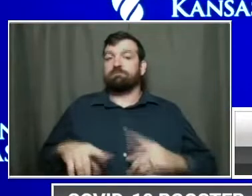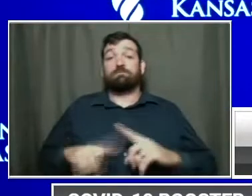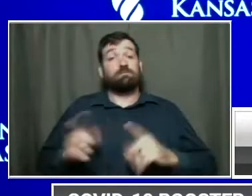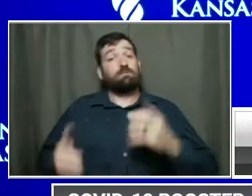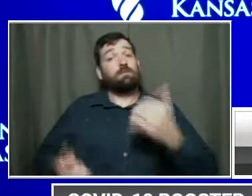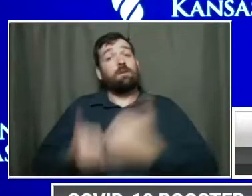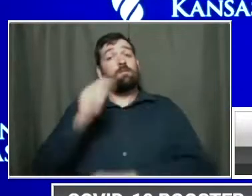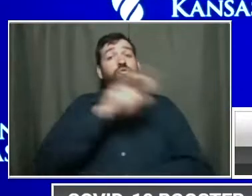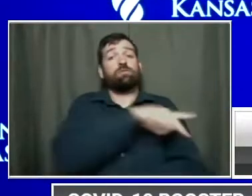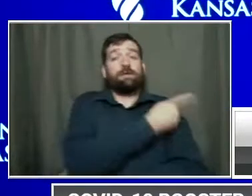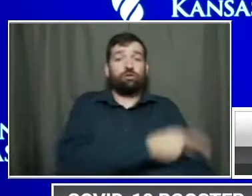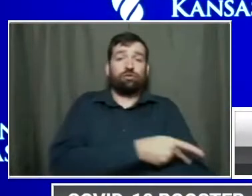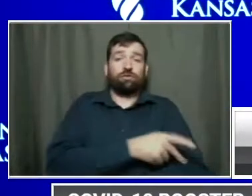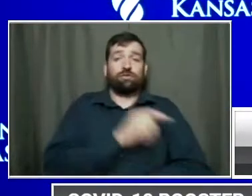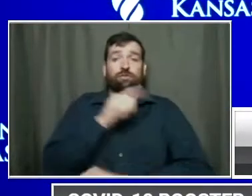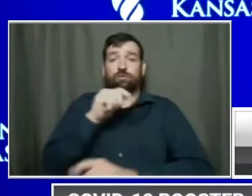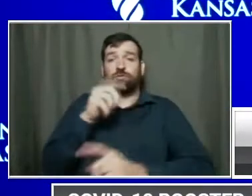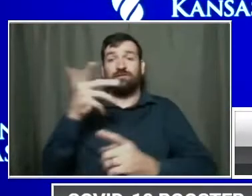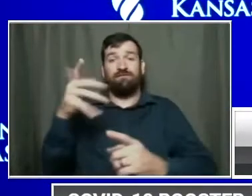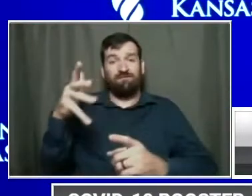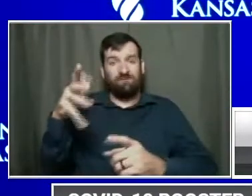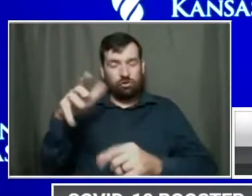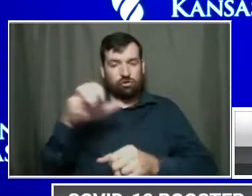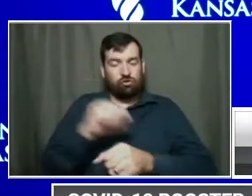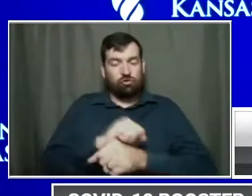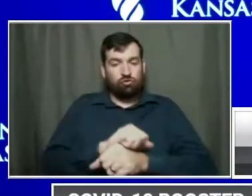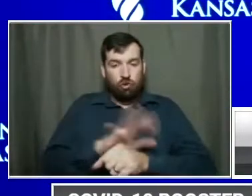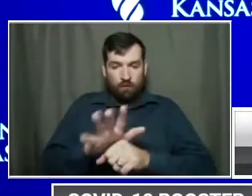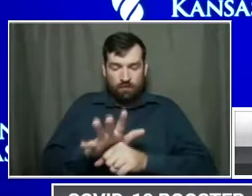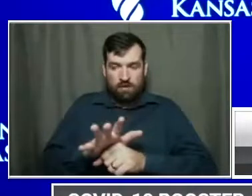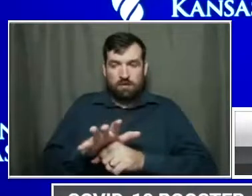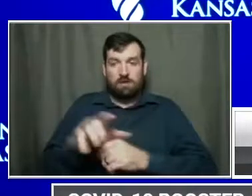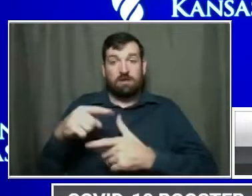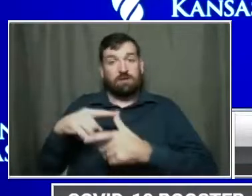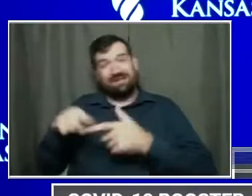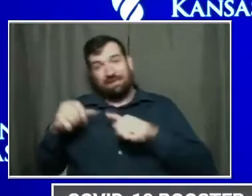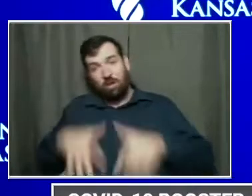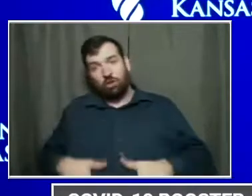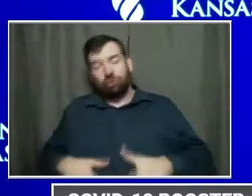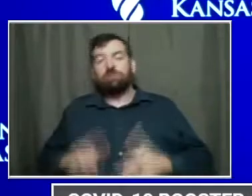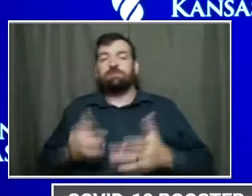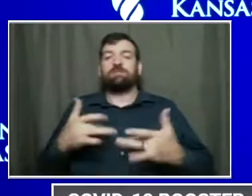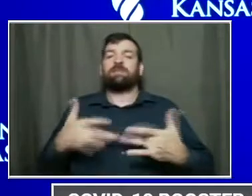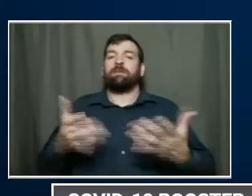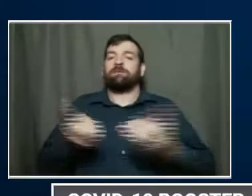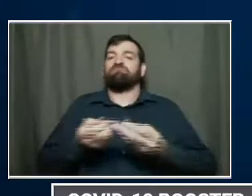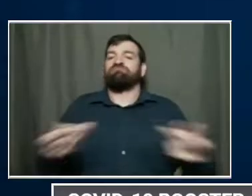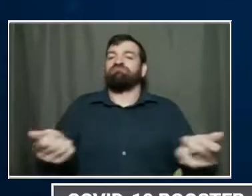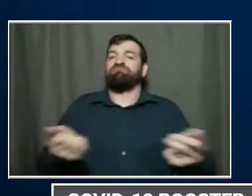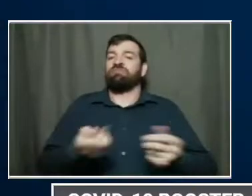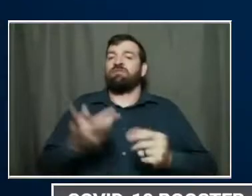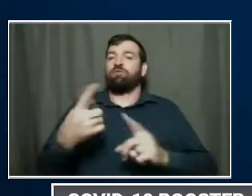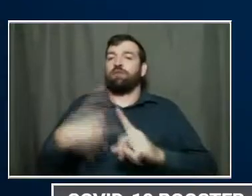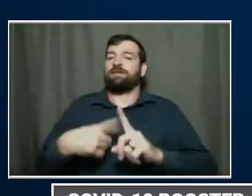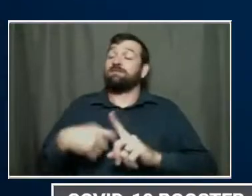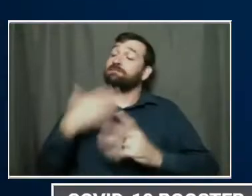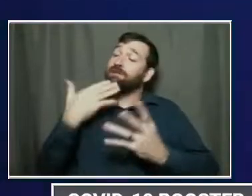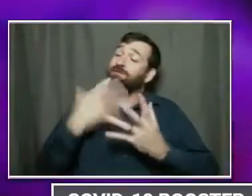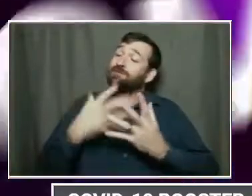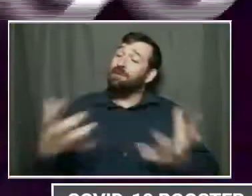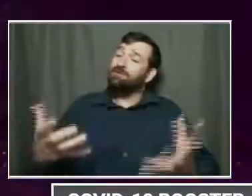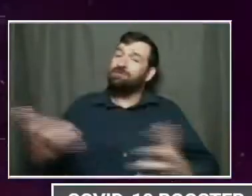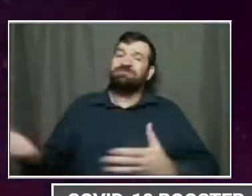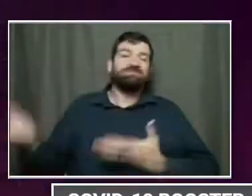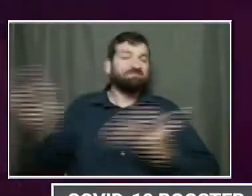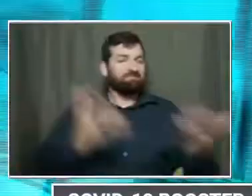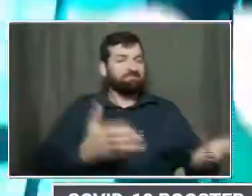with post-COVID depression, it resolves within a few months. Dr. Shoemaker, thanks so much. Let's get to some questions